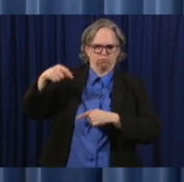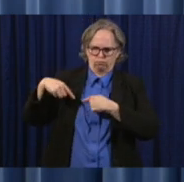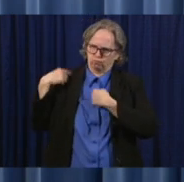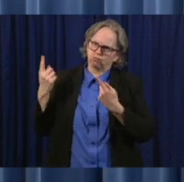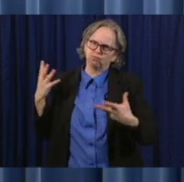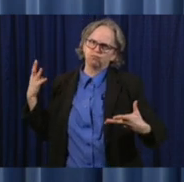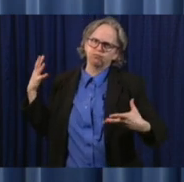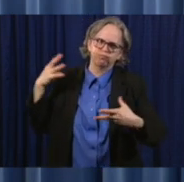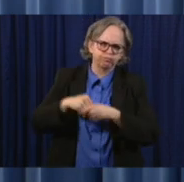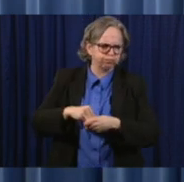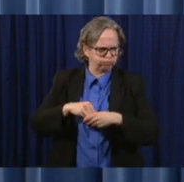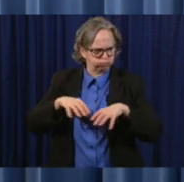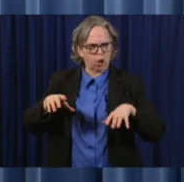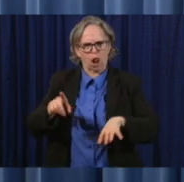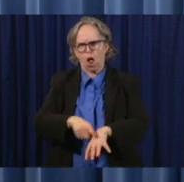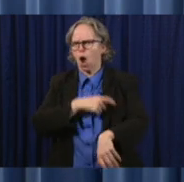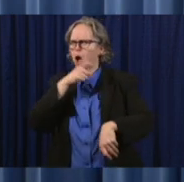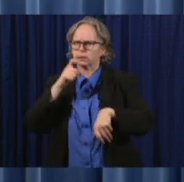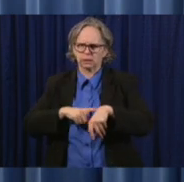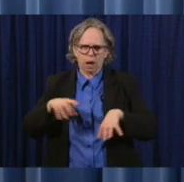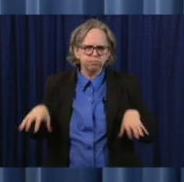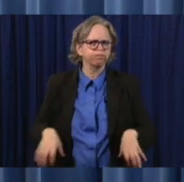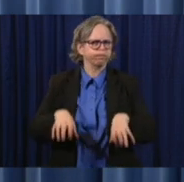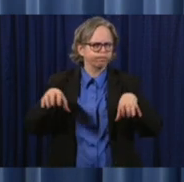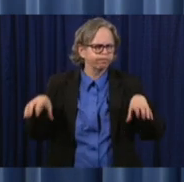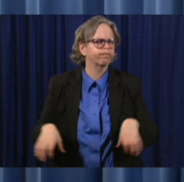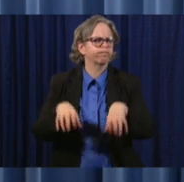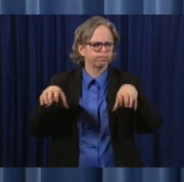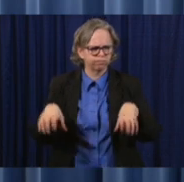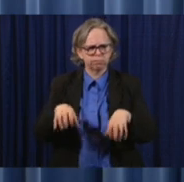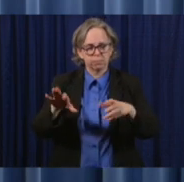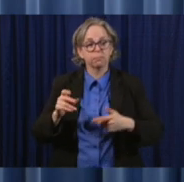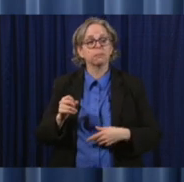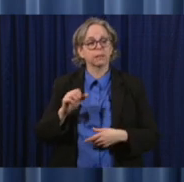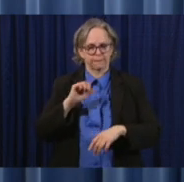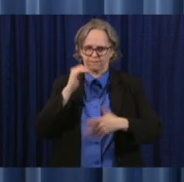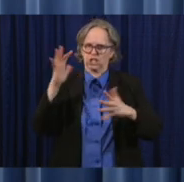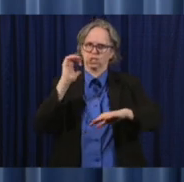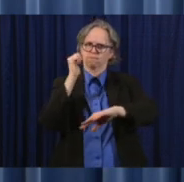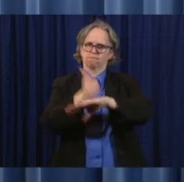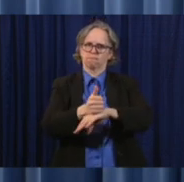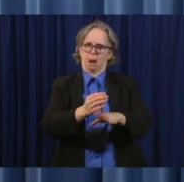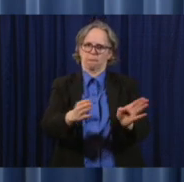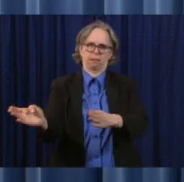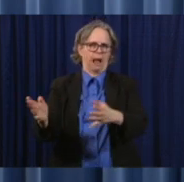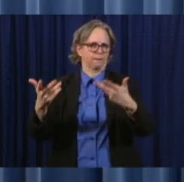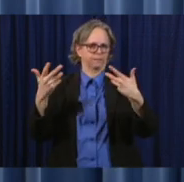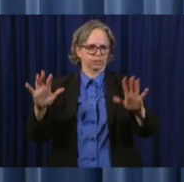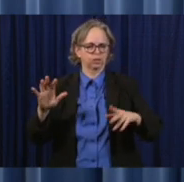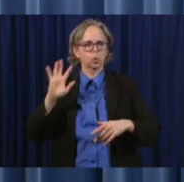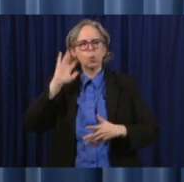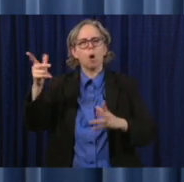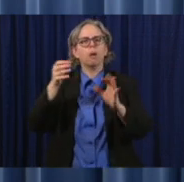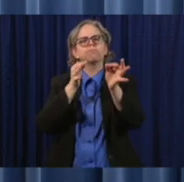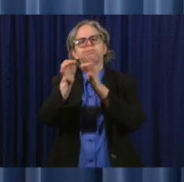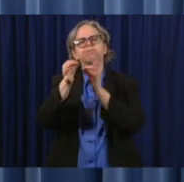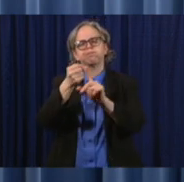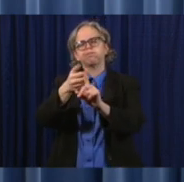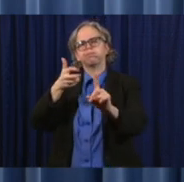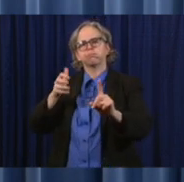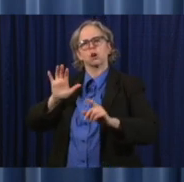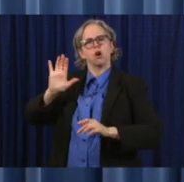time. We have a plan in place, and she's going to talk about that plan that has been in